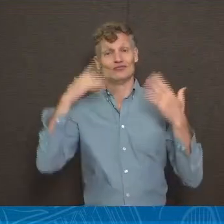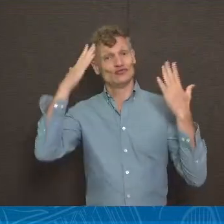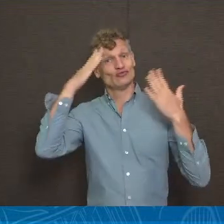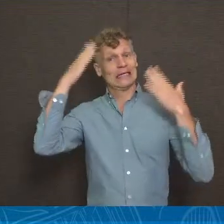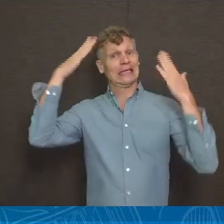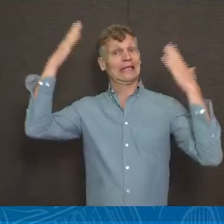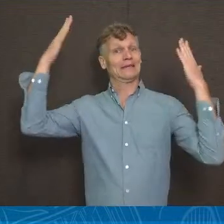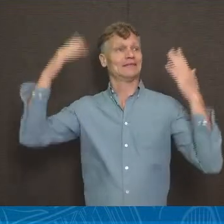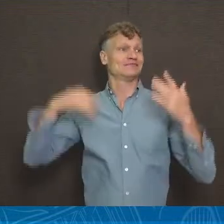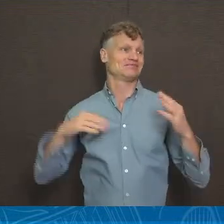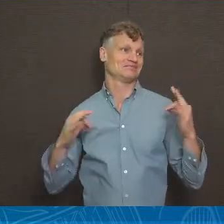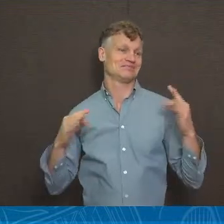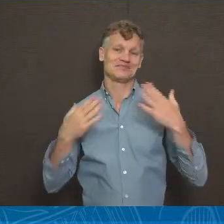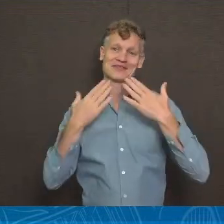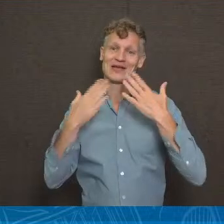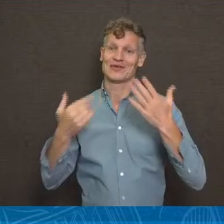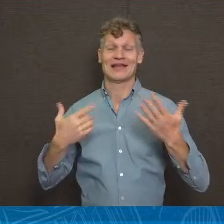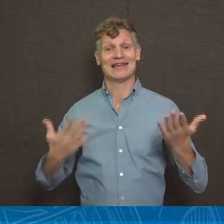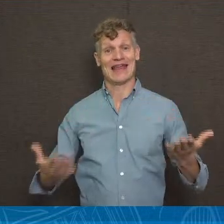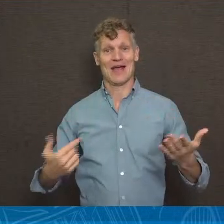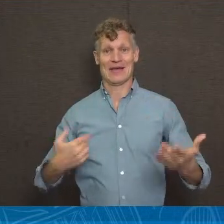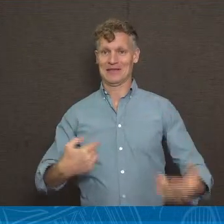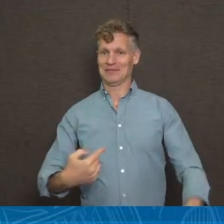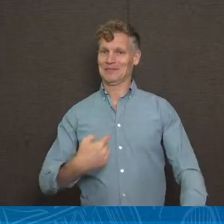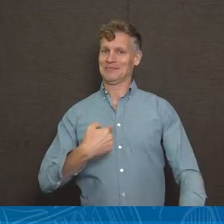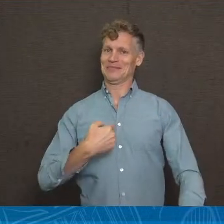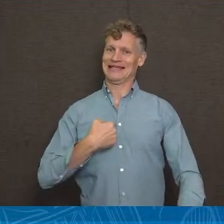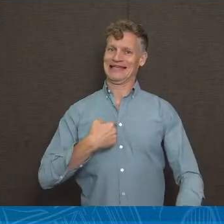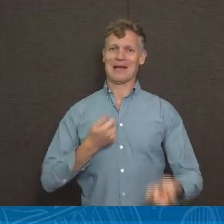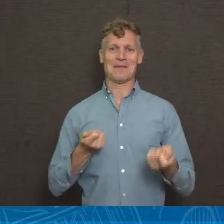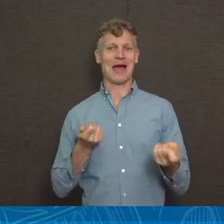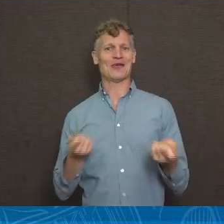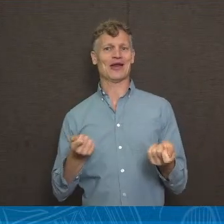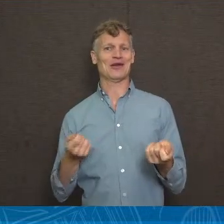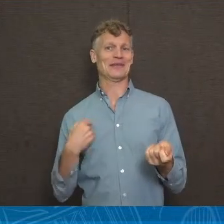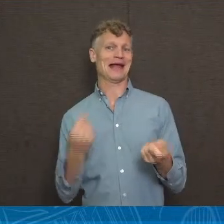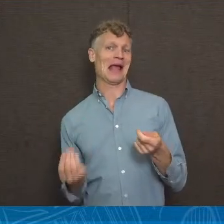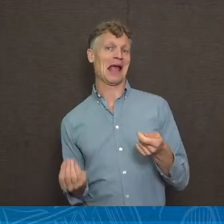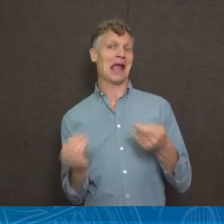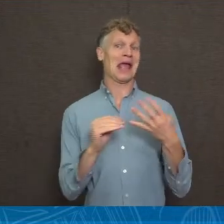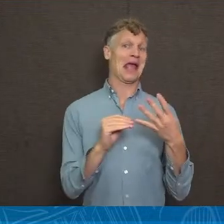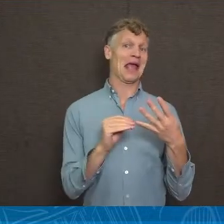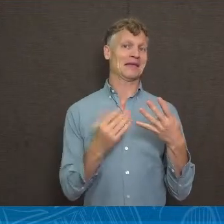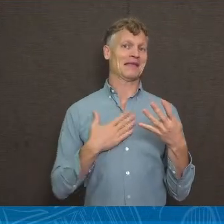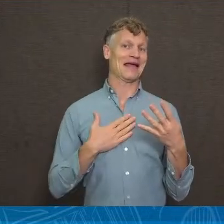then I abuse the privilege of the moderator. I said that my surge is